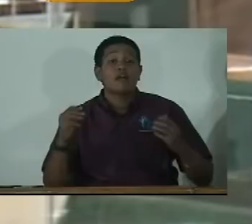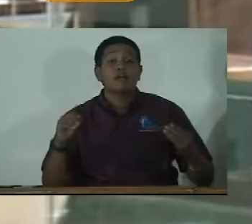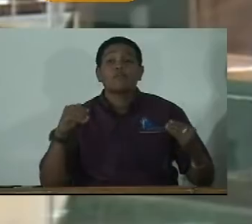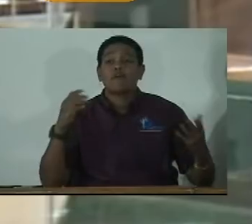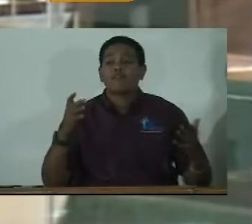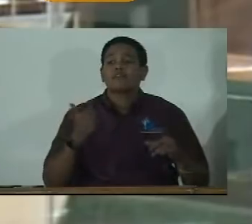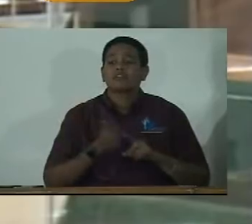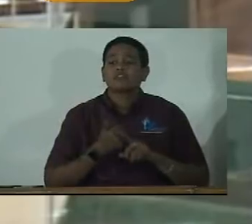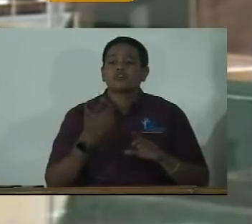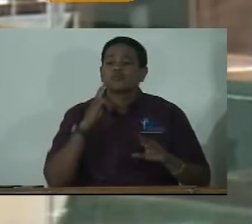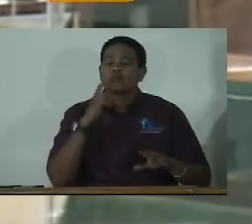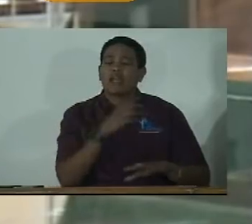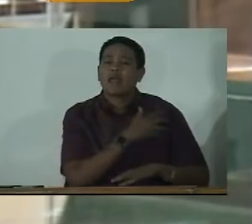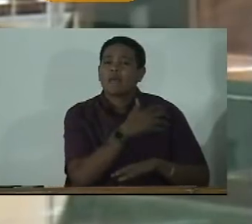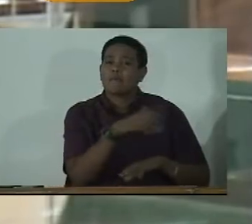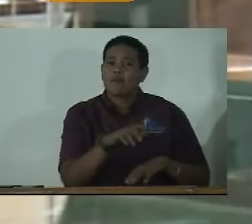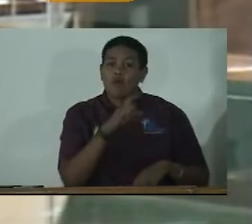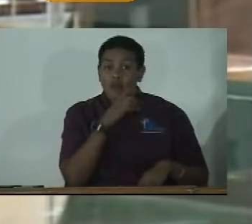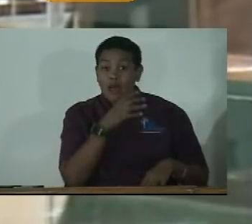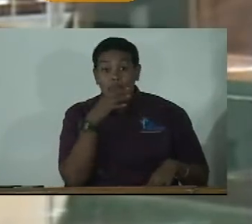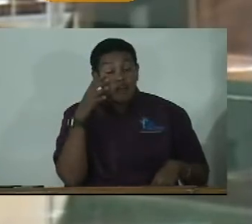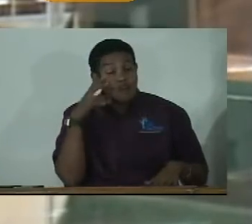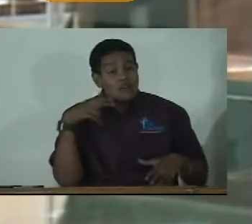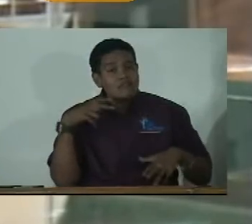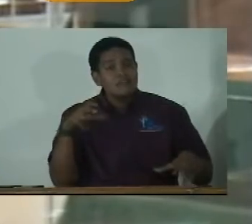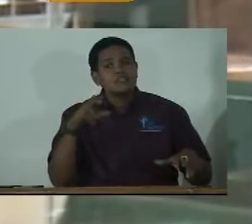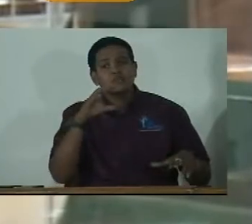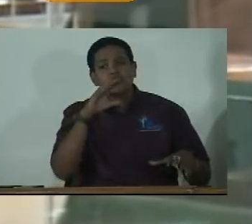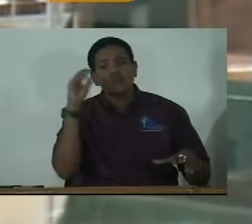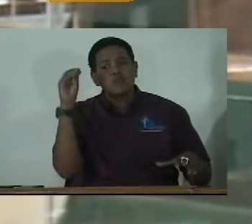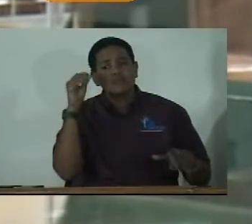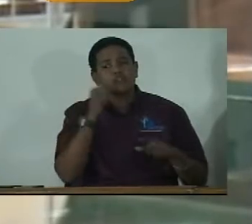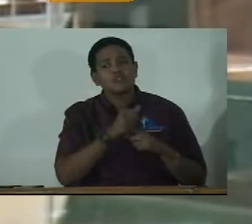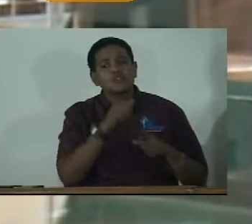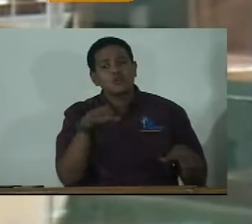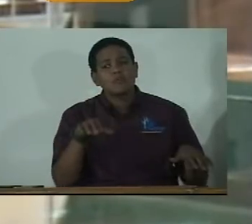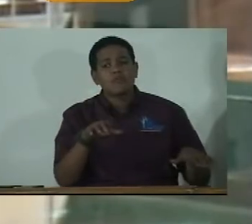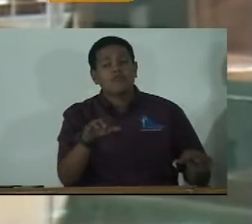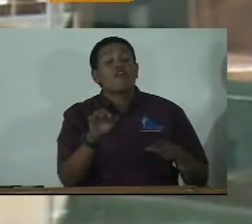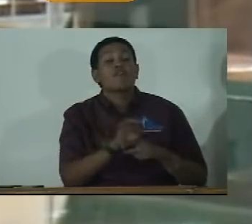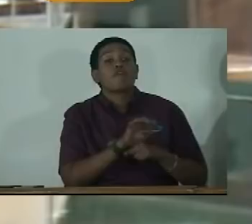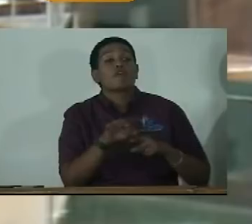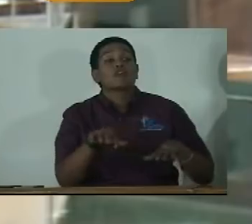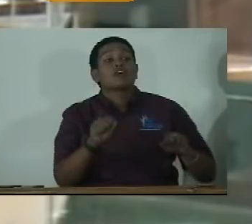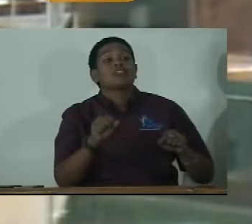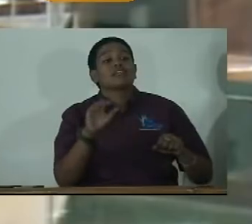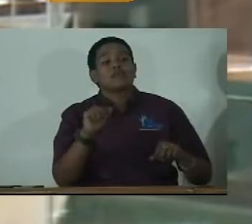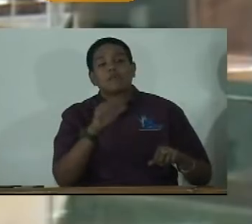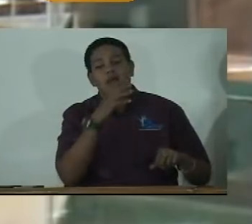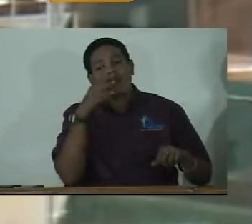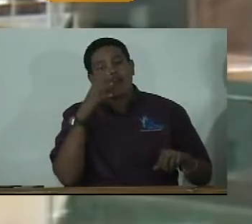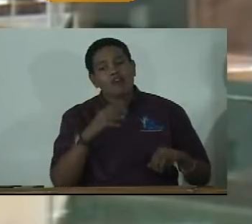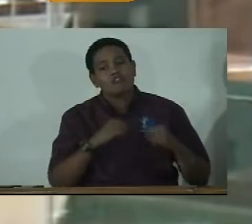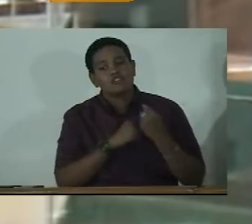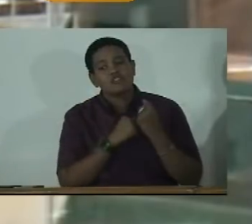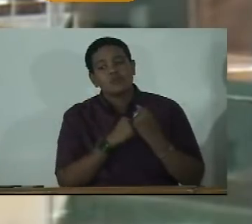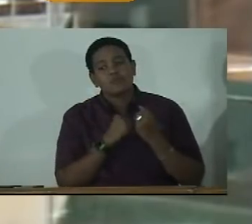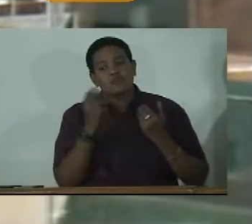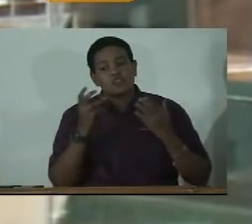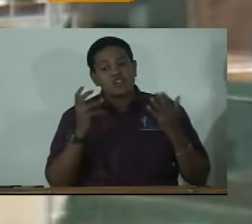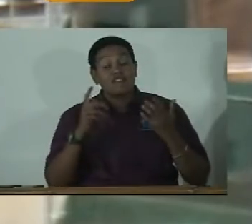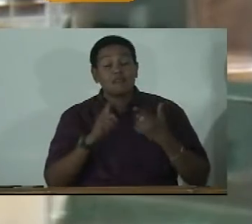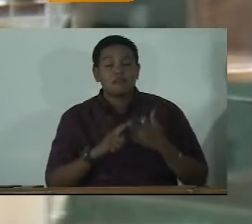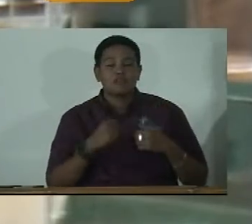required to empower the Agro-Investment Corporation to perform the functions presently undertaken by the Agricultural Support Services and